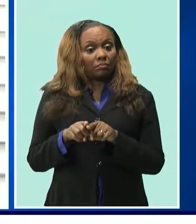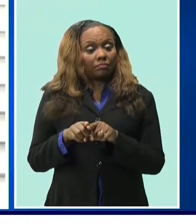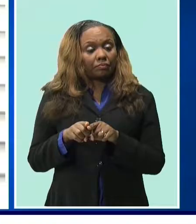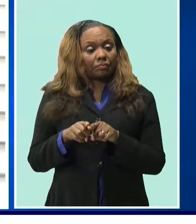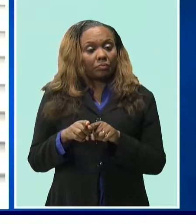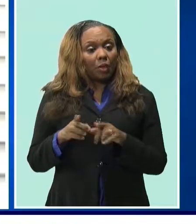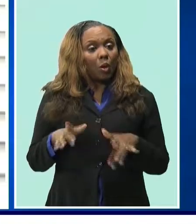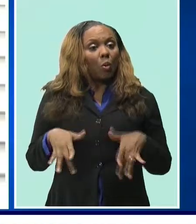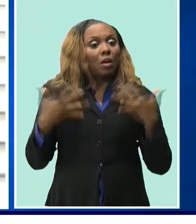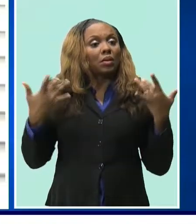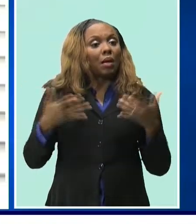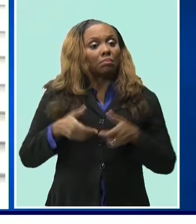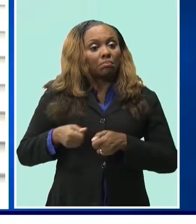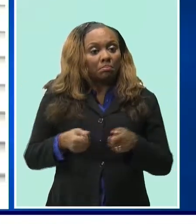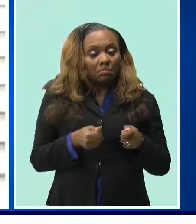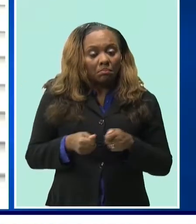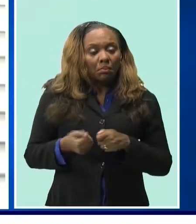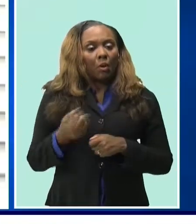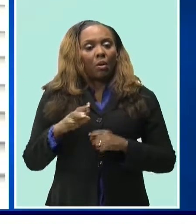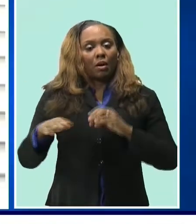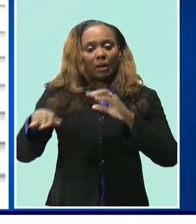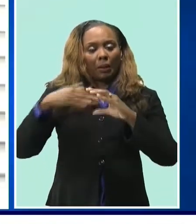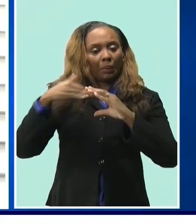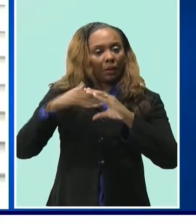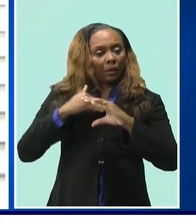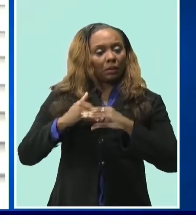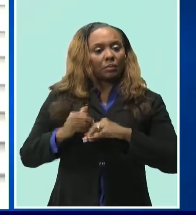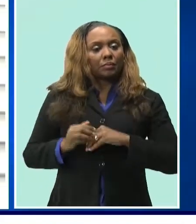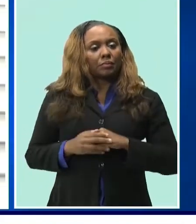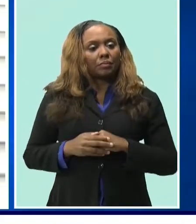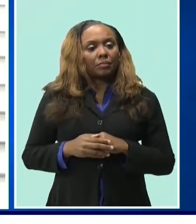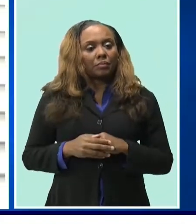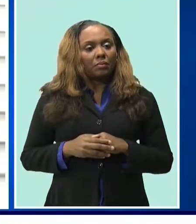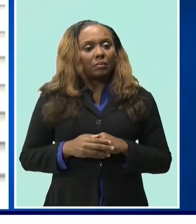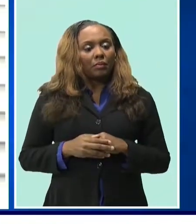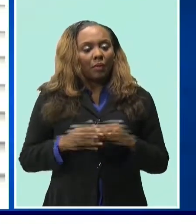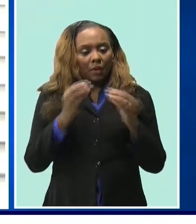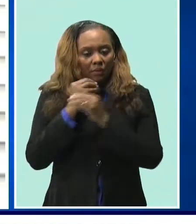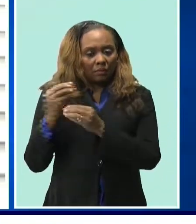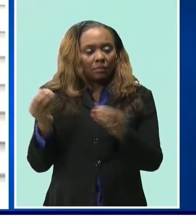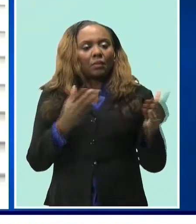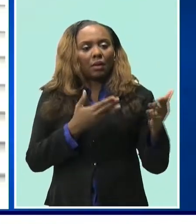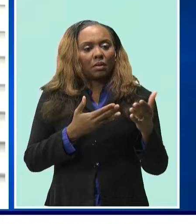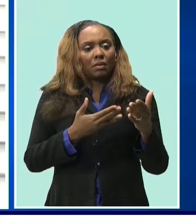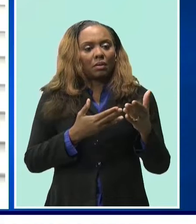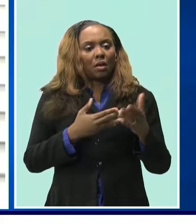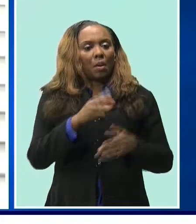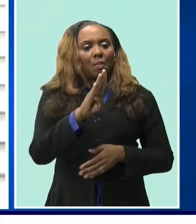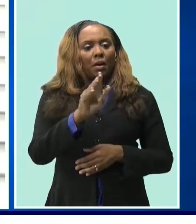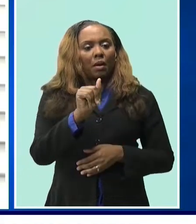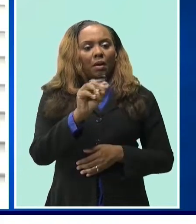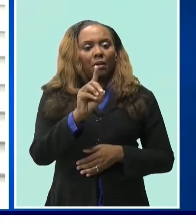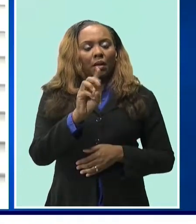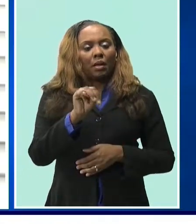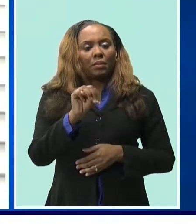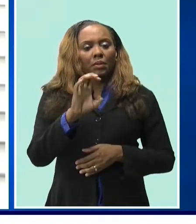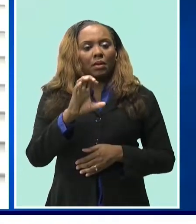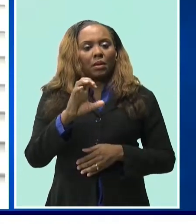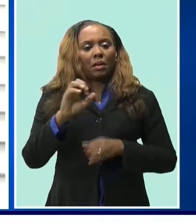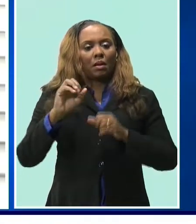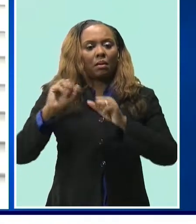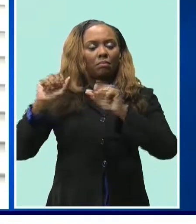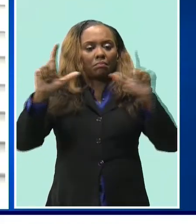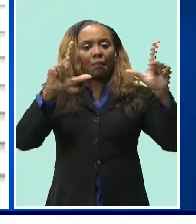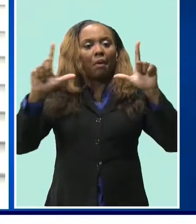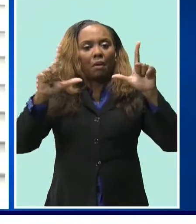can send emails as well. This information is being published on BADMC website. We will have some